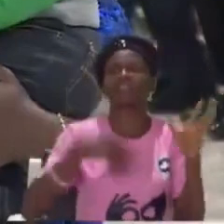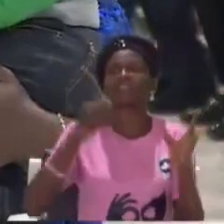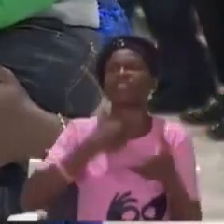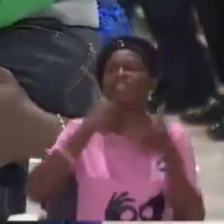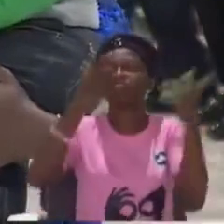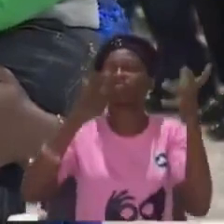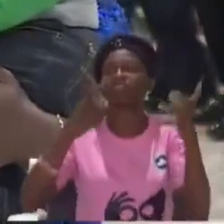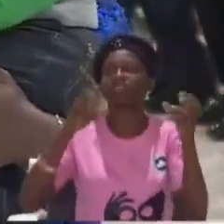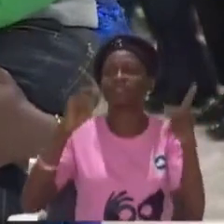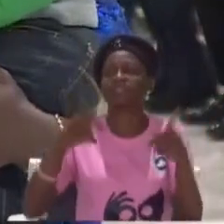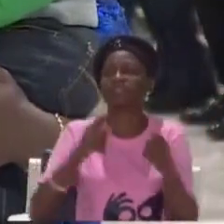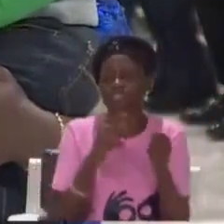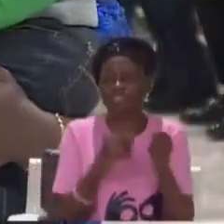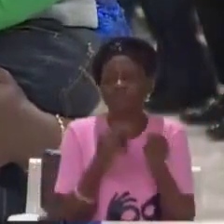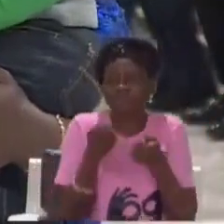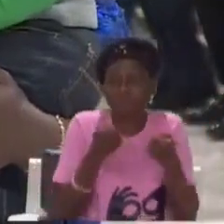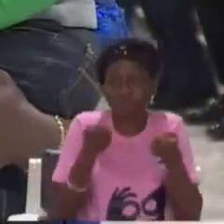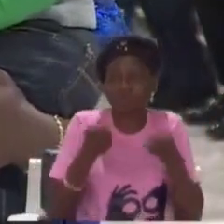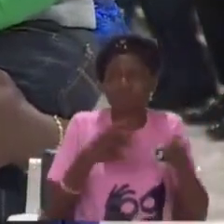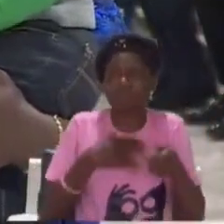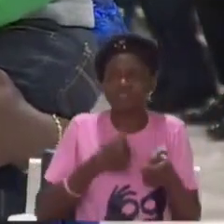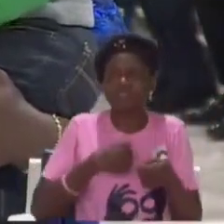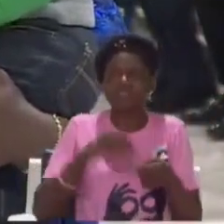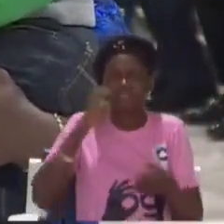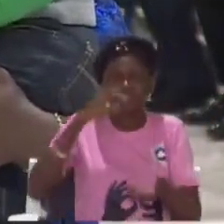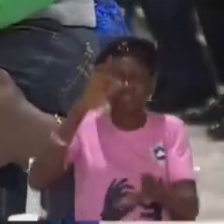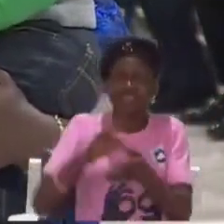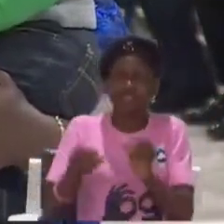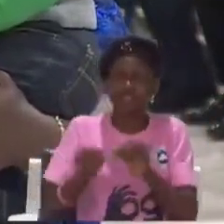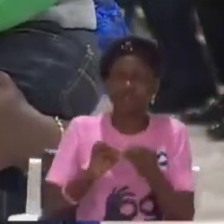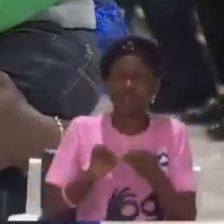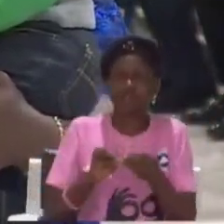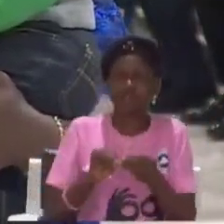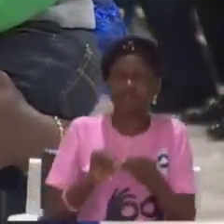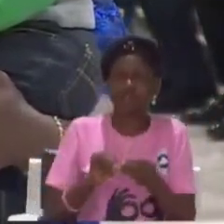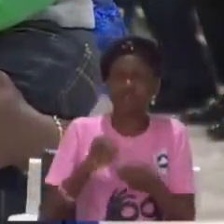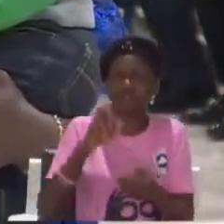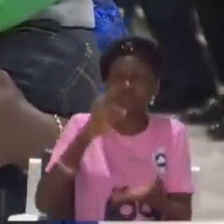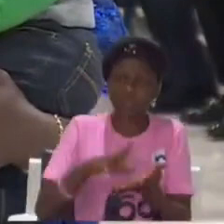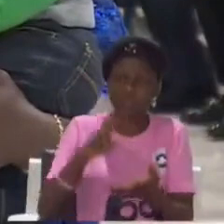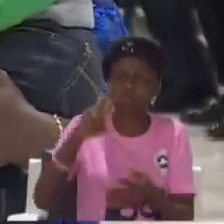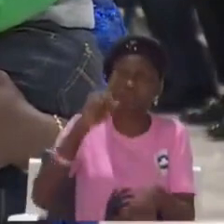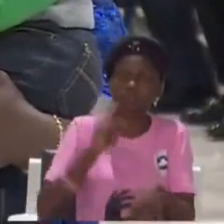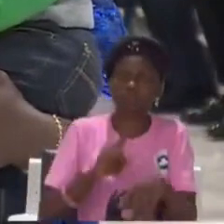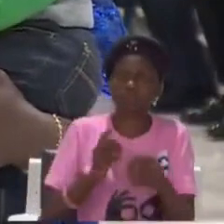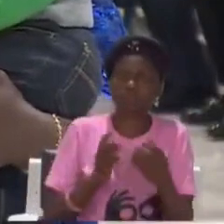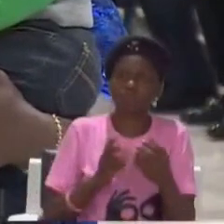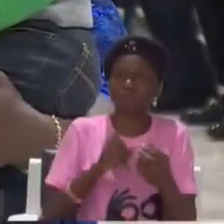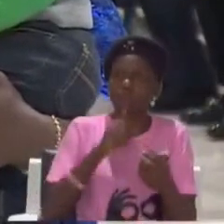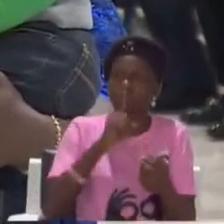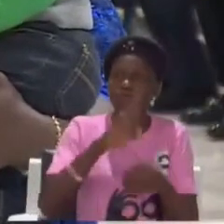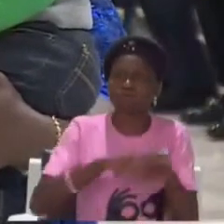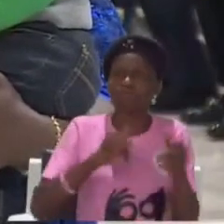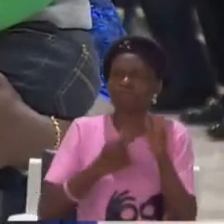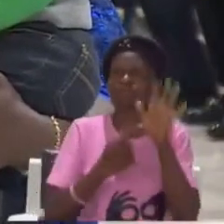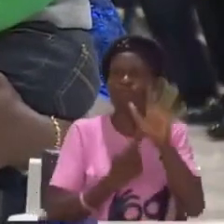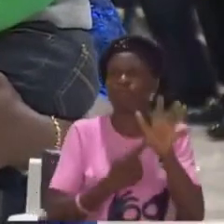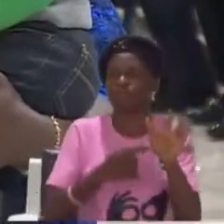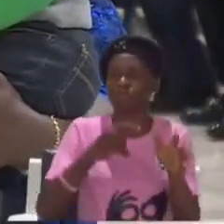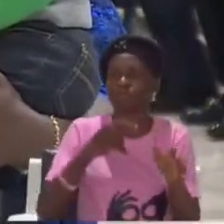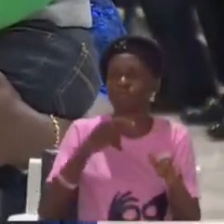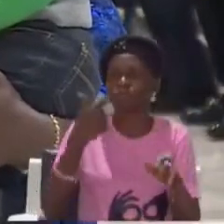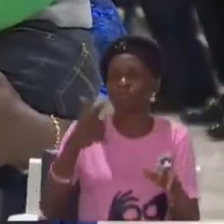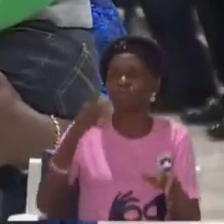said, okay, let me hold myself. I dialed the number, dialed it through Truecaller, and it showed